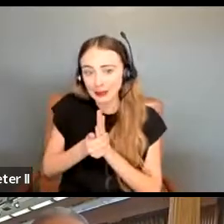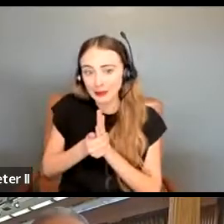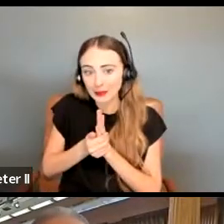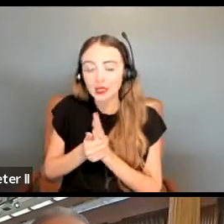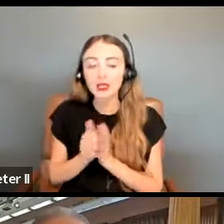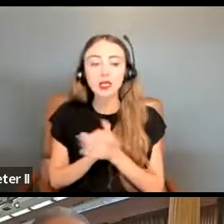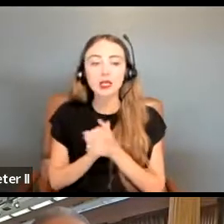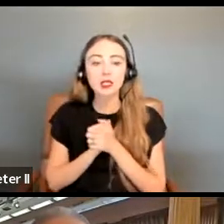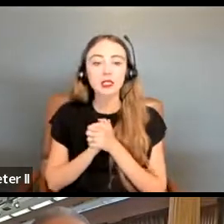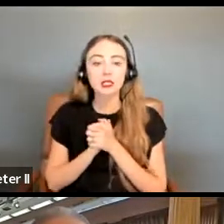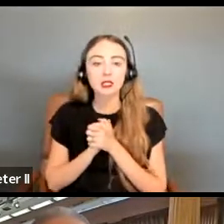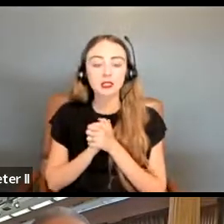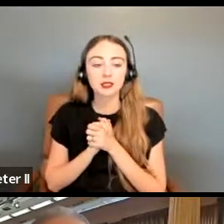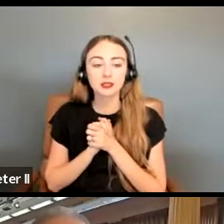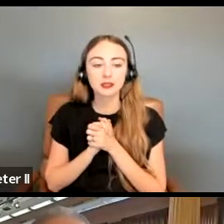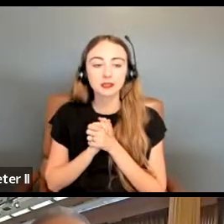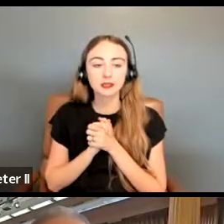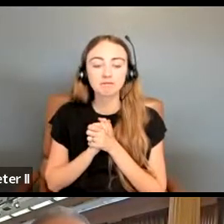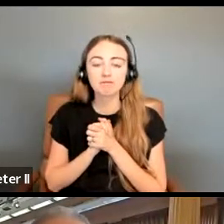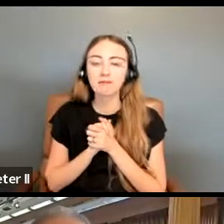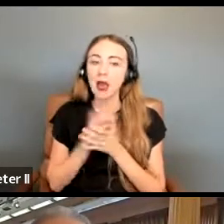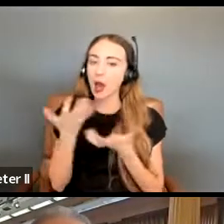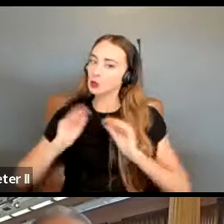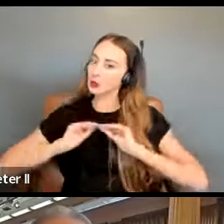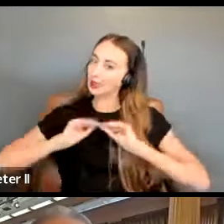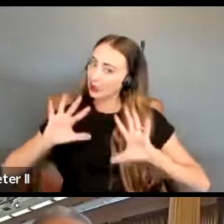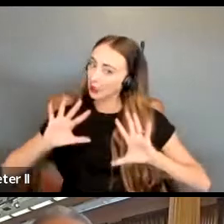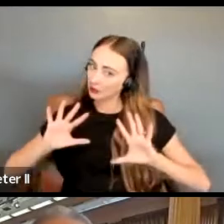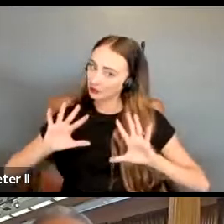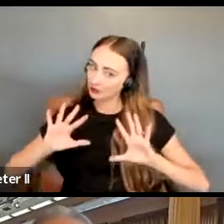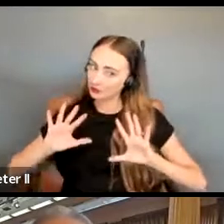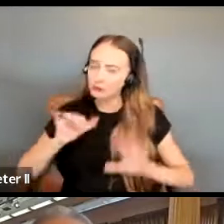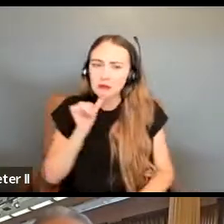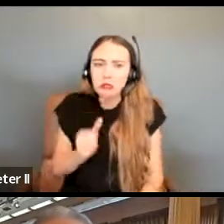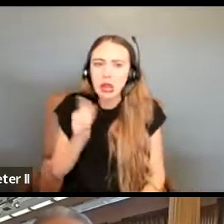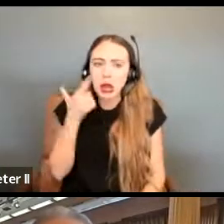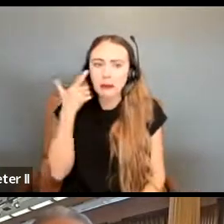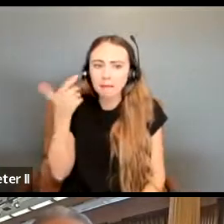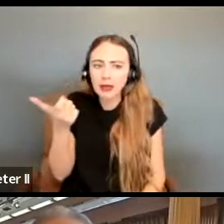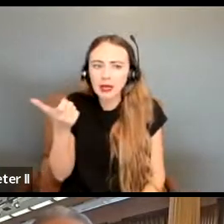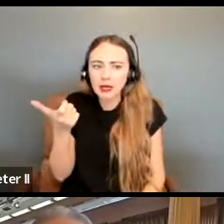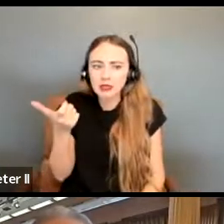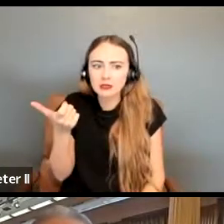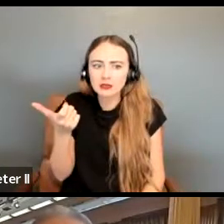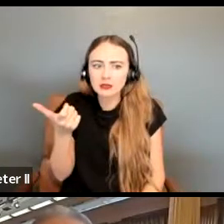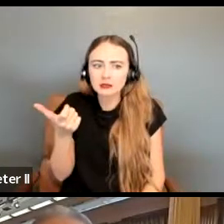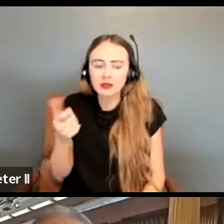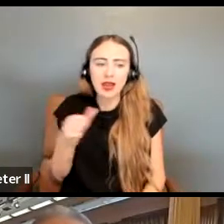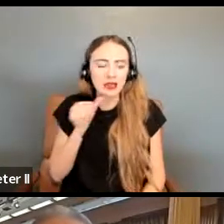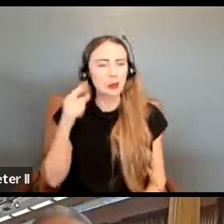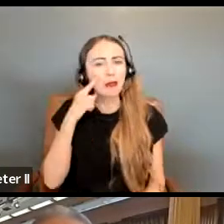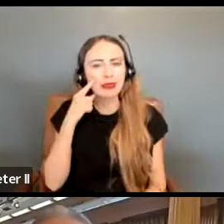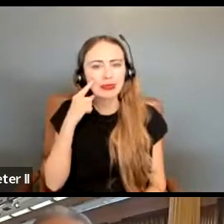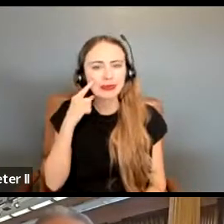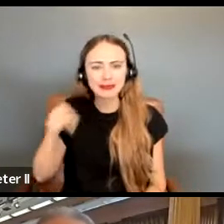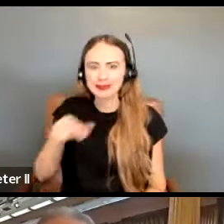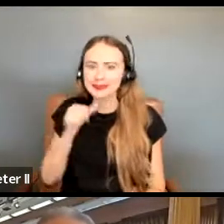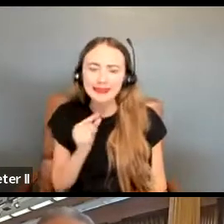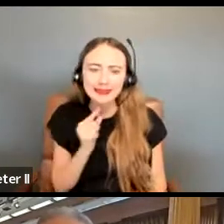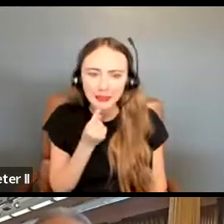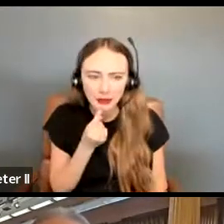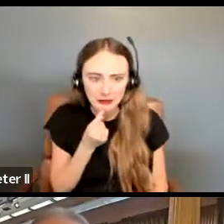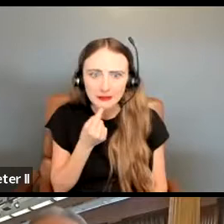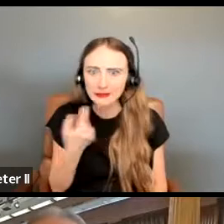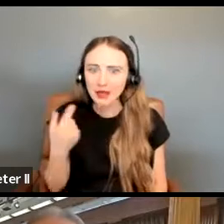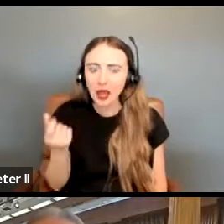And let's be very clear. It's not because I don't take gun possession seriously. I do.